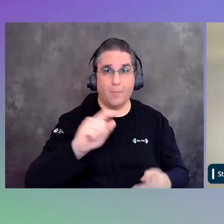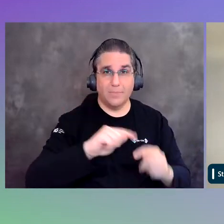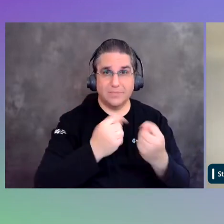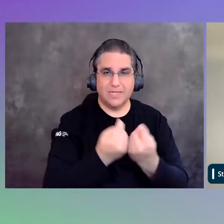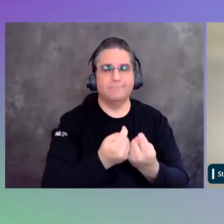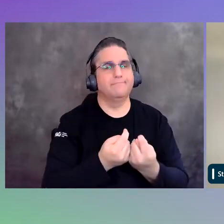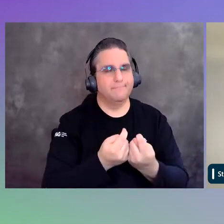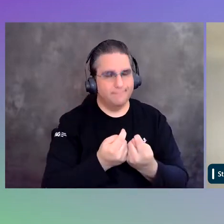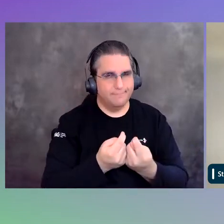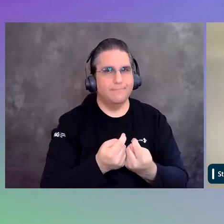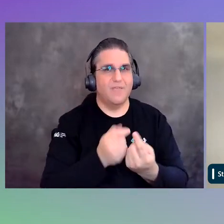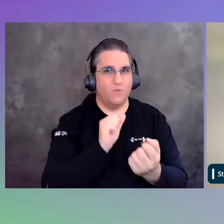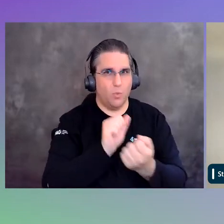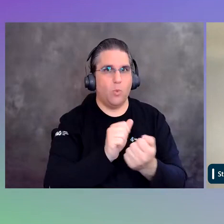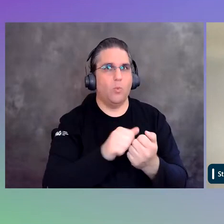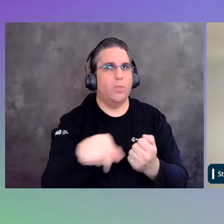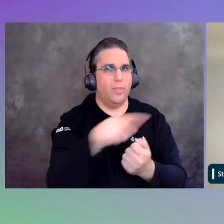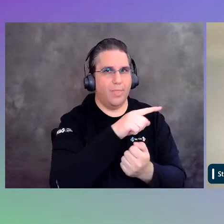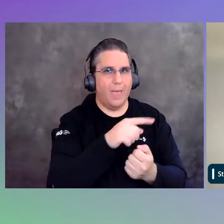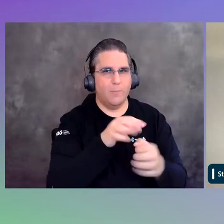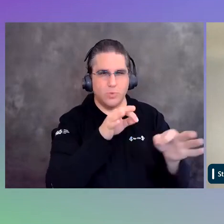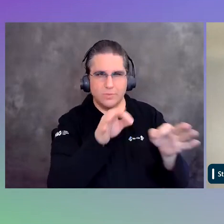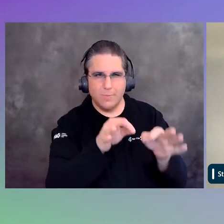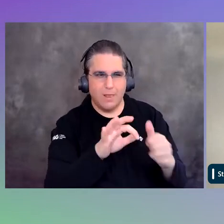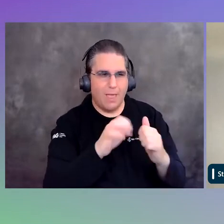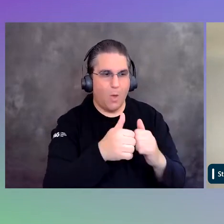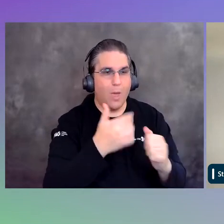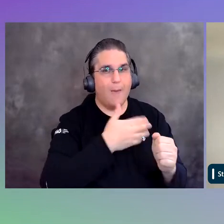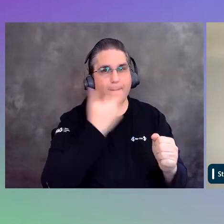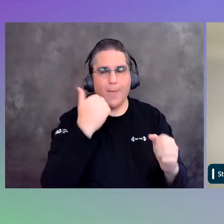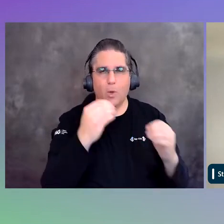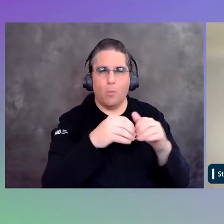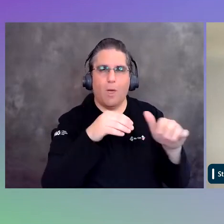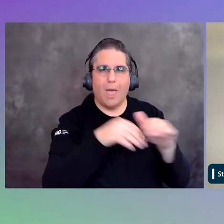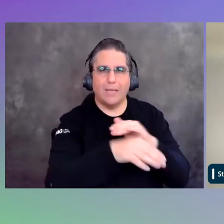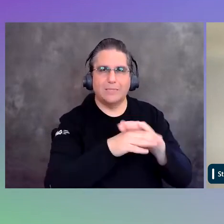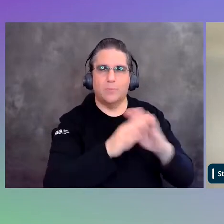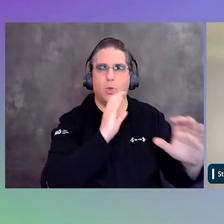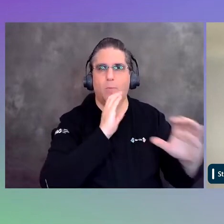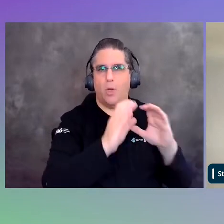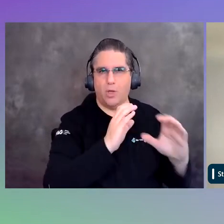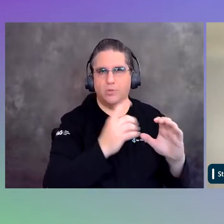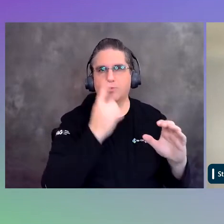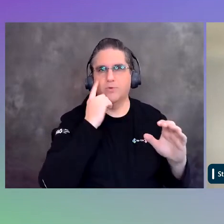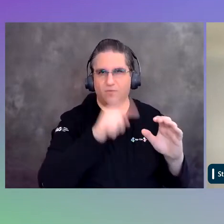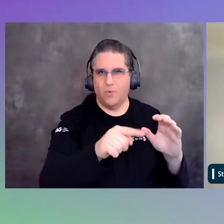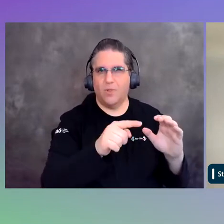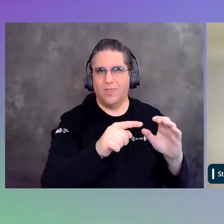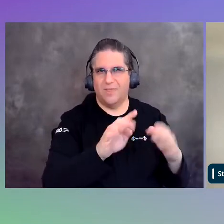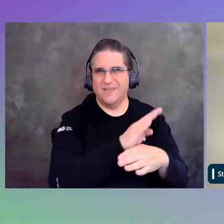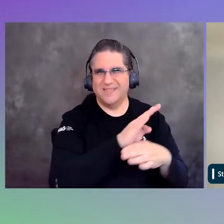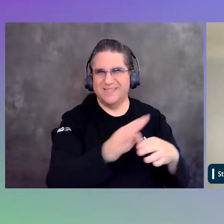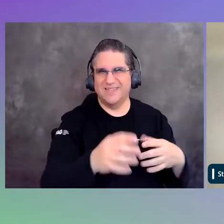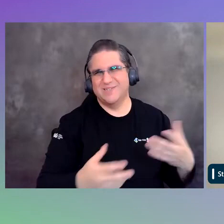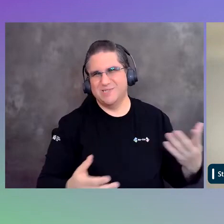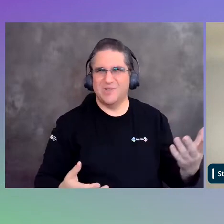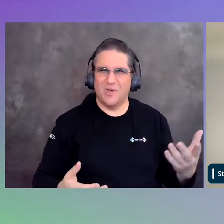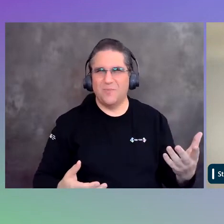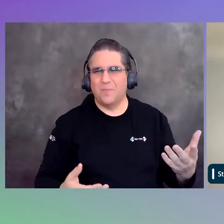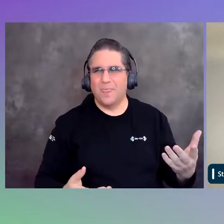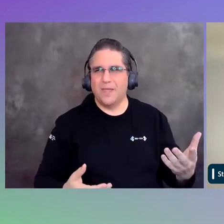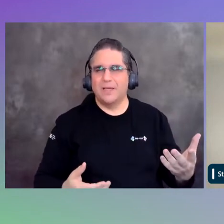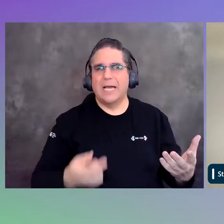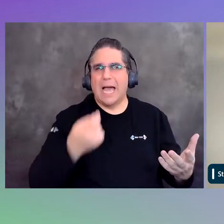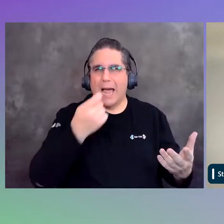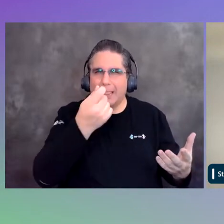they can do better, more accessible comms for our business as well. So there's a little bit of kind of a little bit of scanning